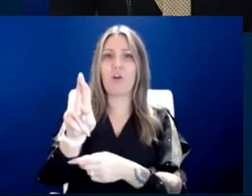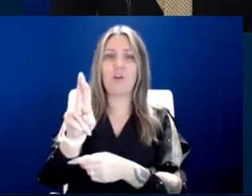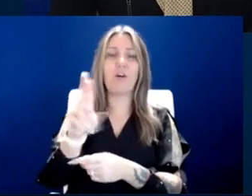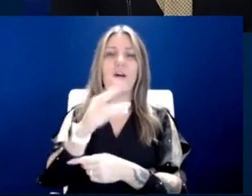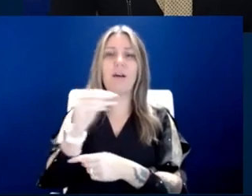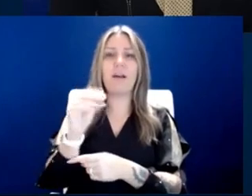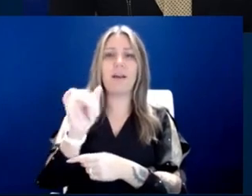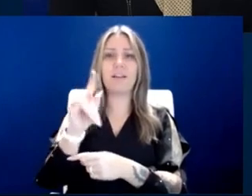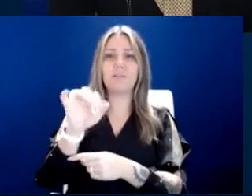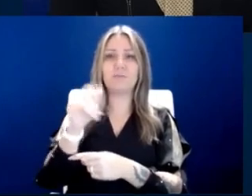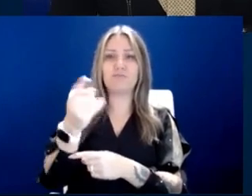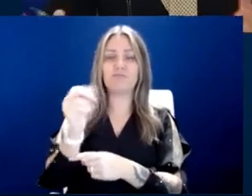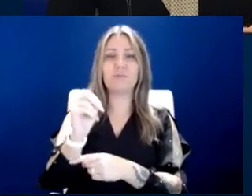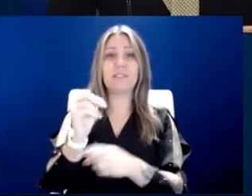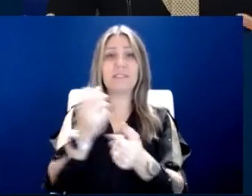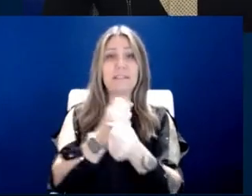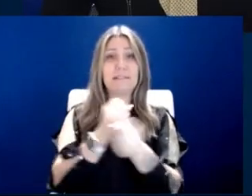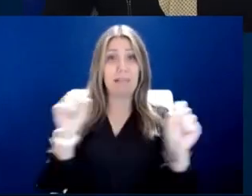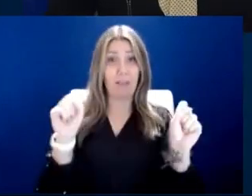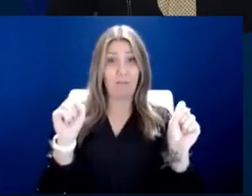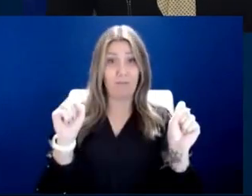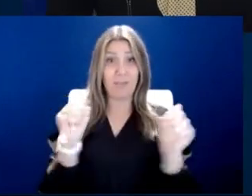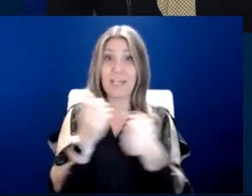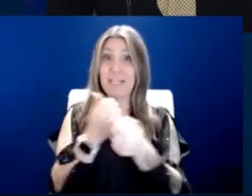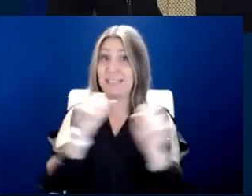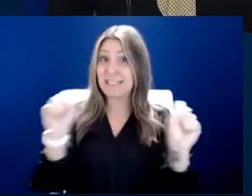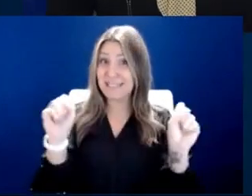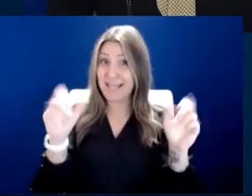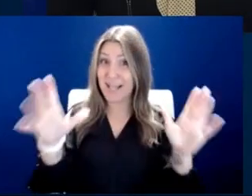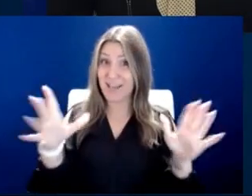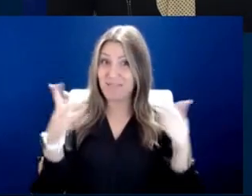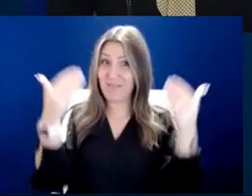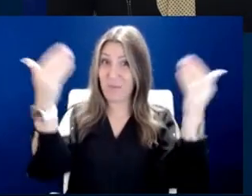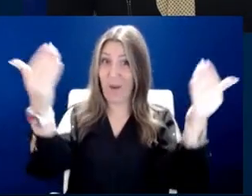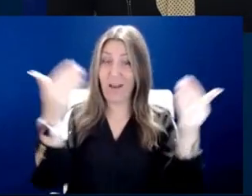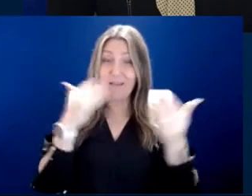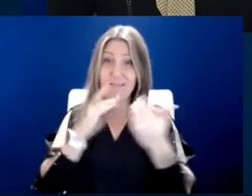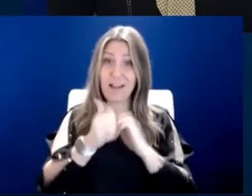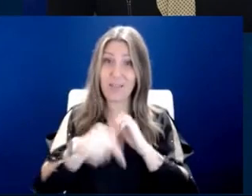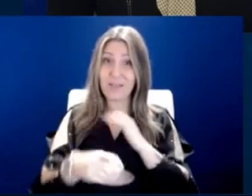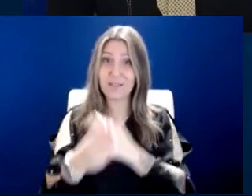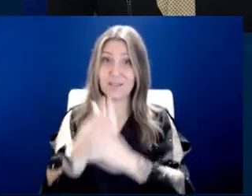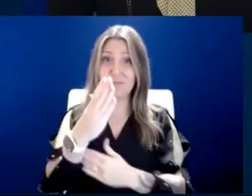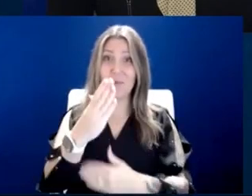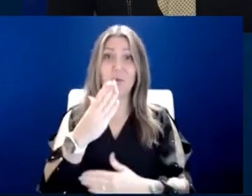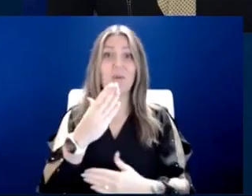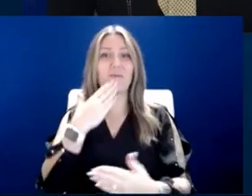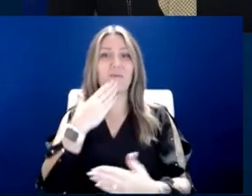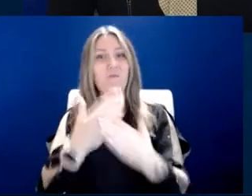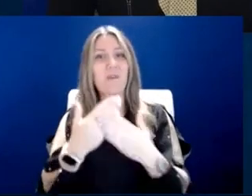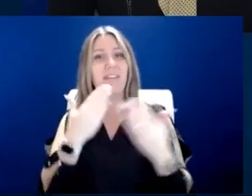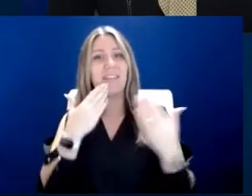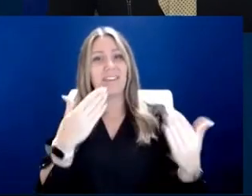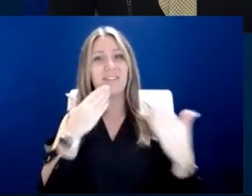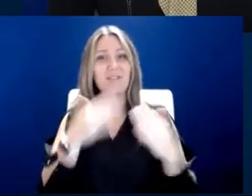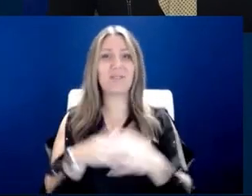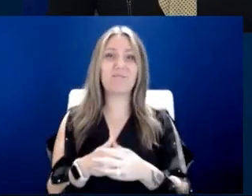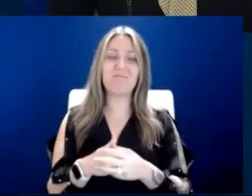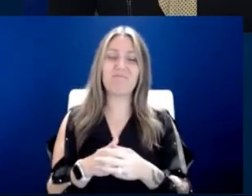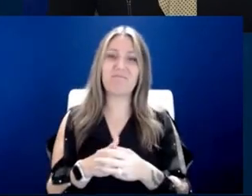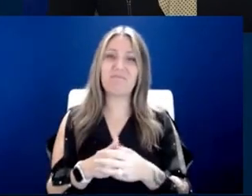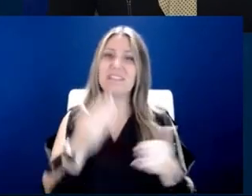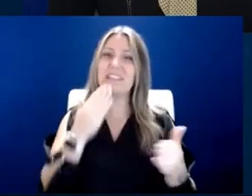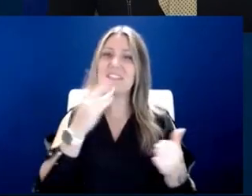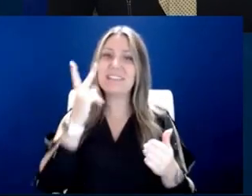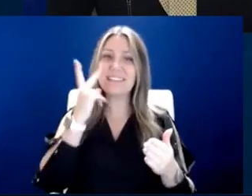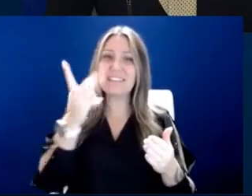safe away. How are you guys doing this morning? Doing well, thank you. Good to see you. So glad to have you both with